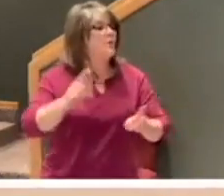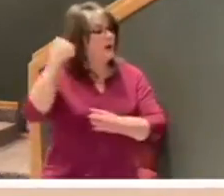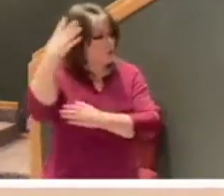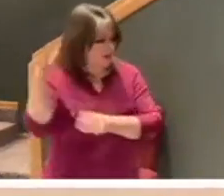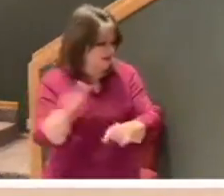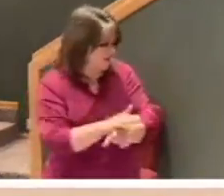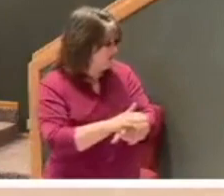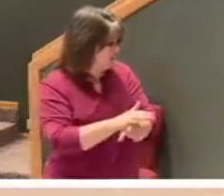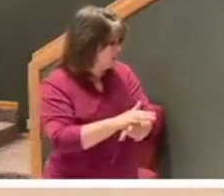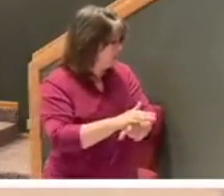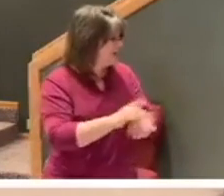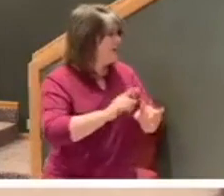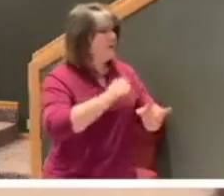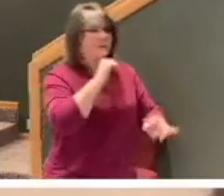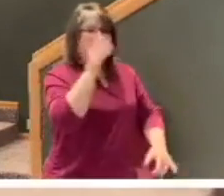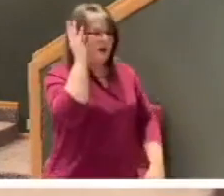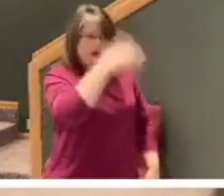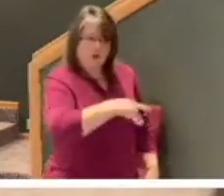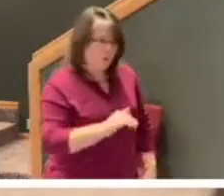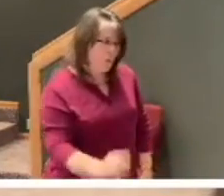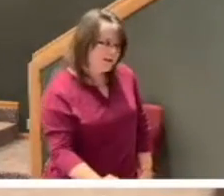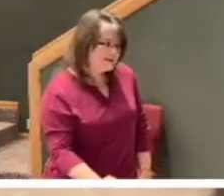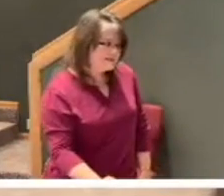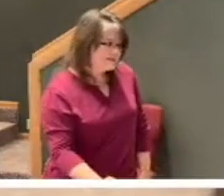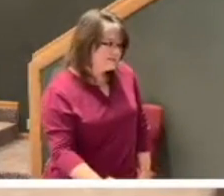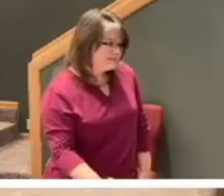grace-filled, but he didn't ignore it.